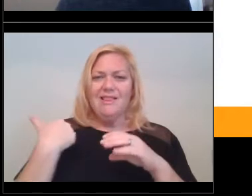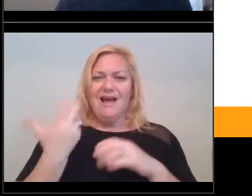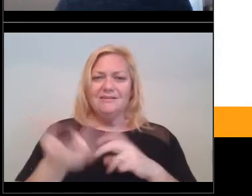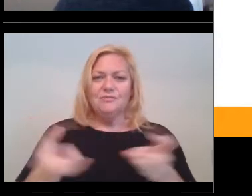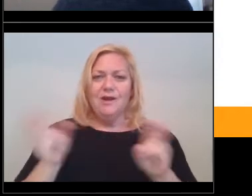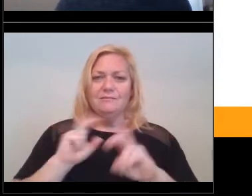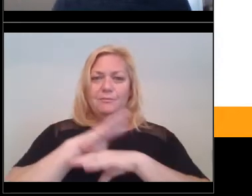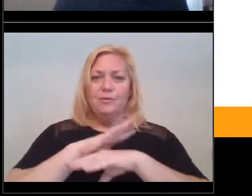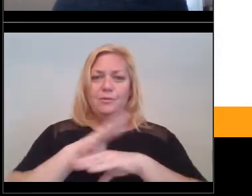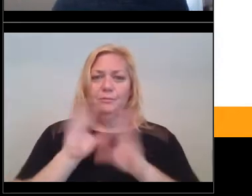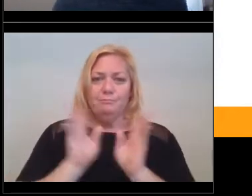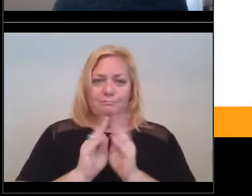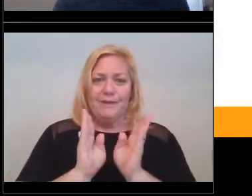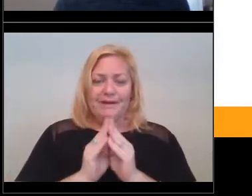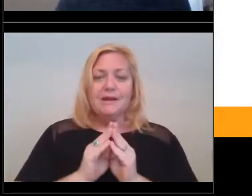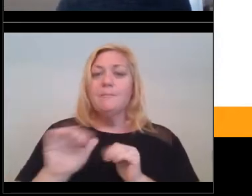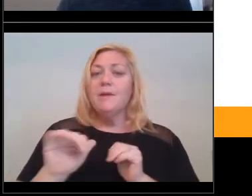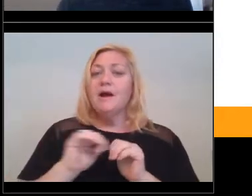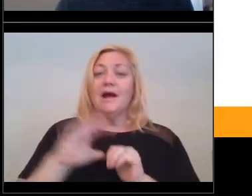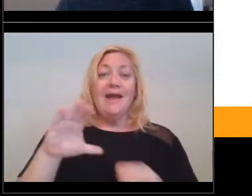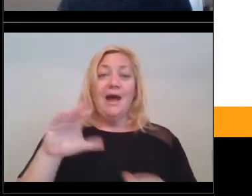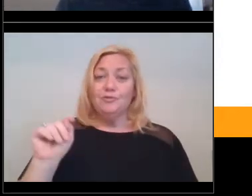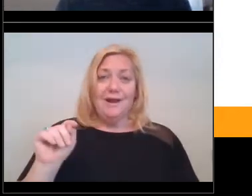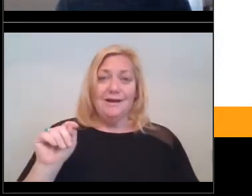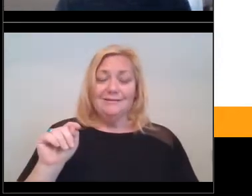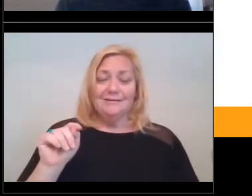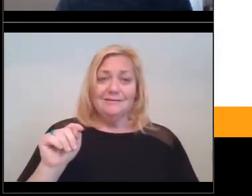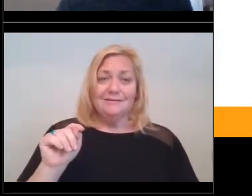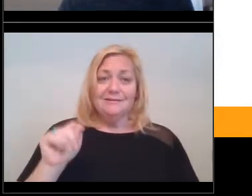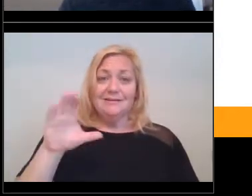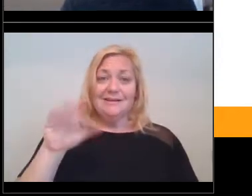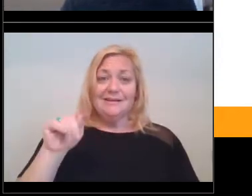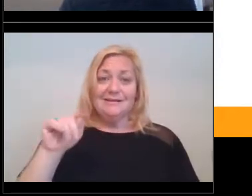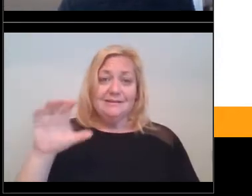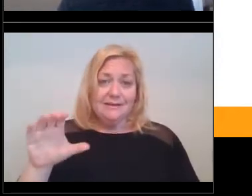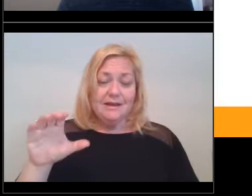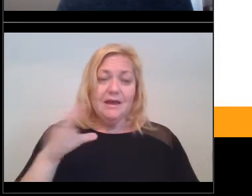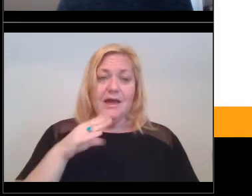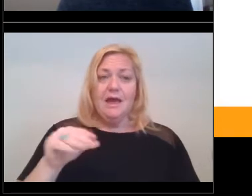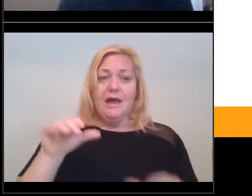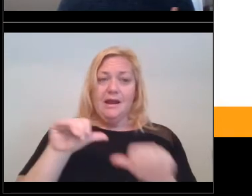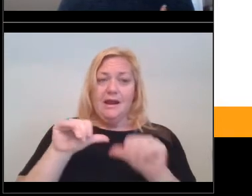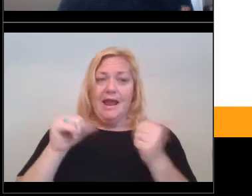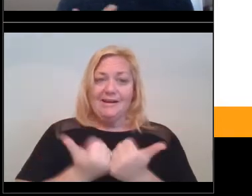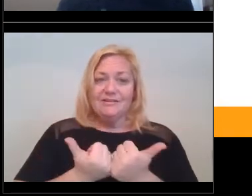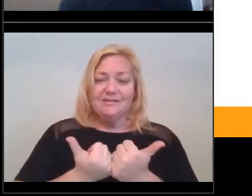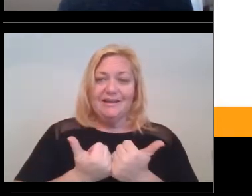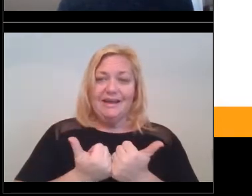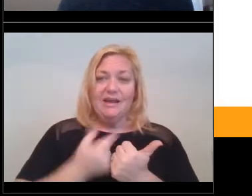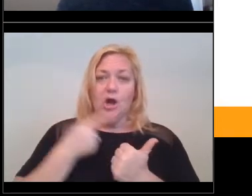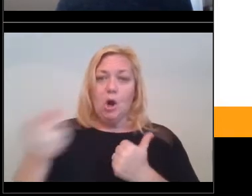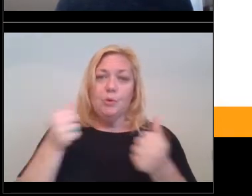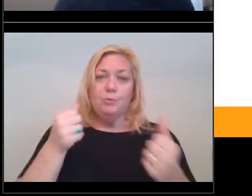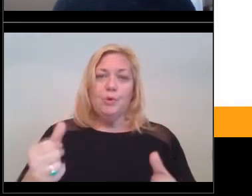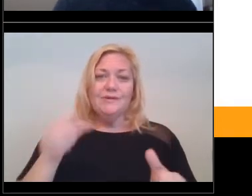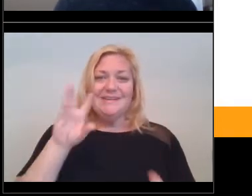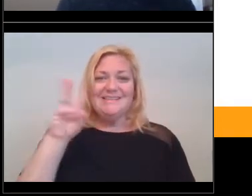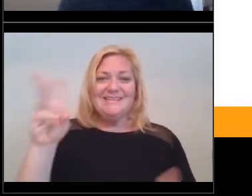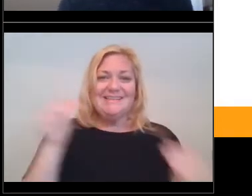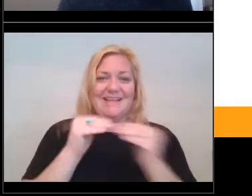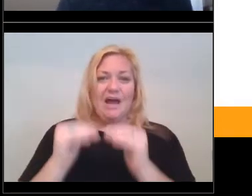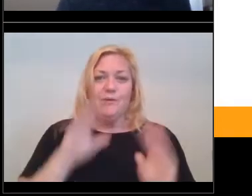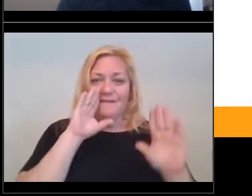but essentially Caltrans, CTC, and agency are hosting 6